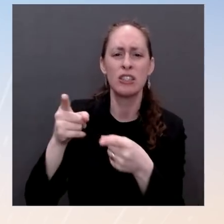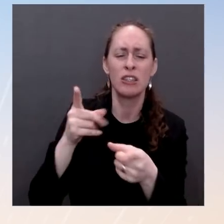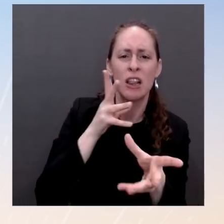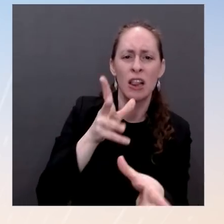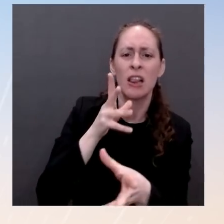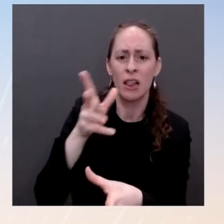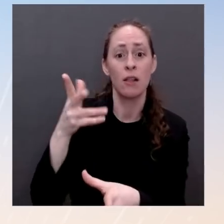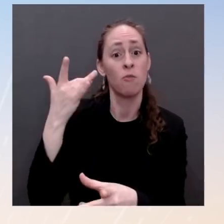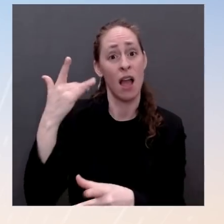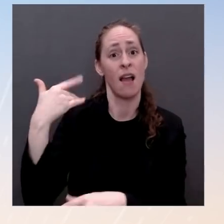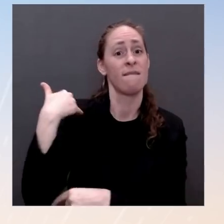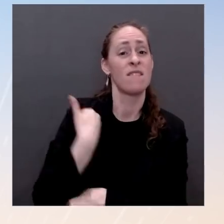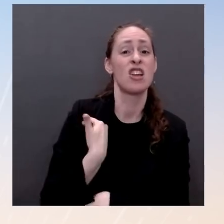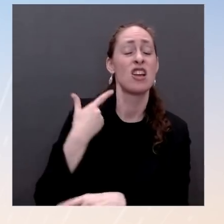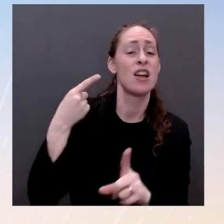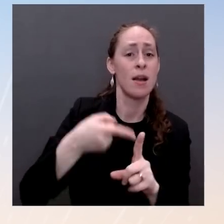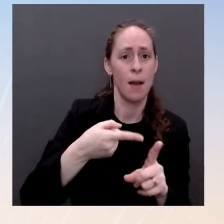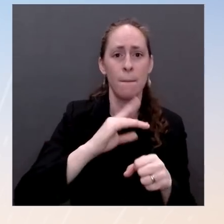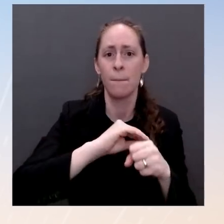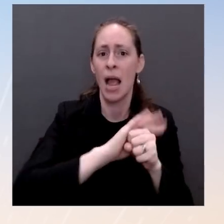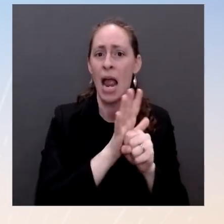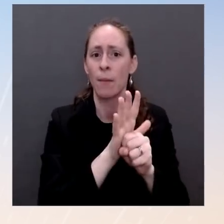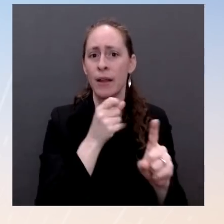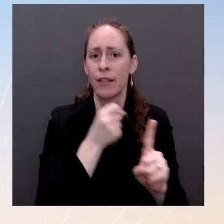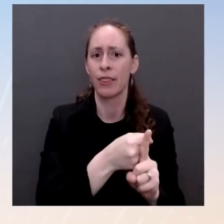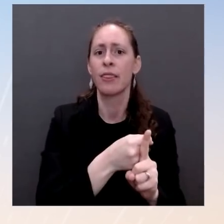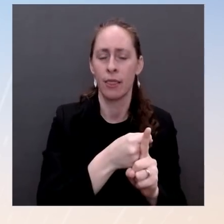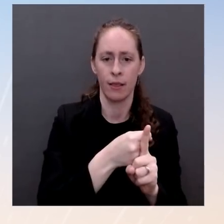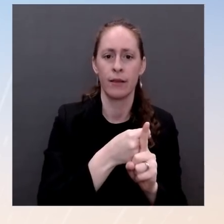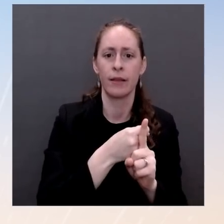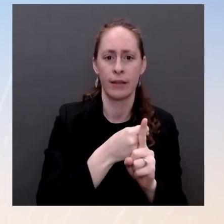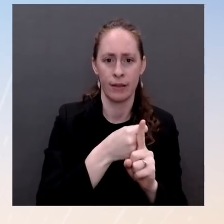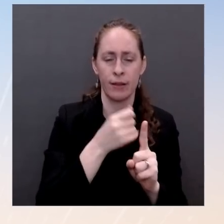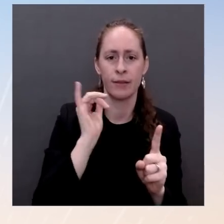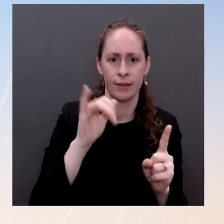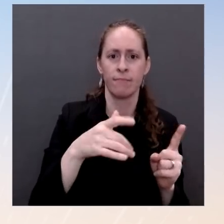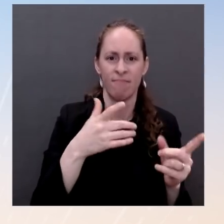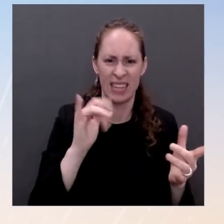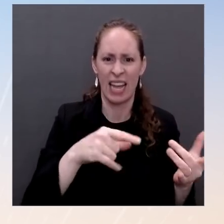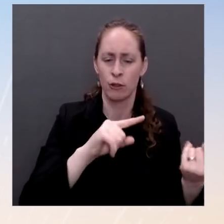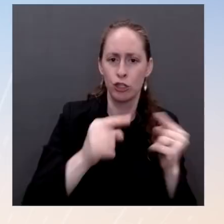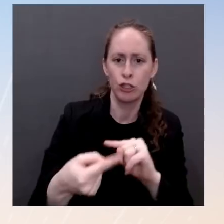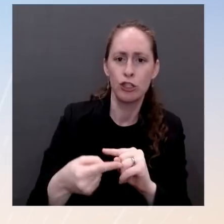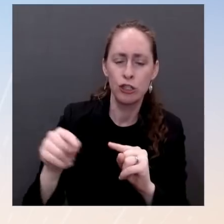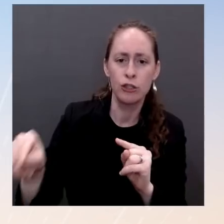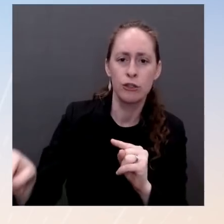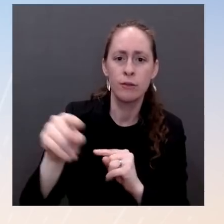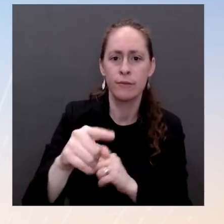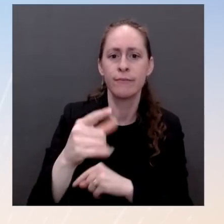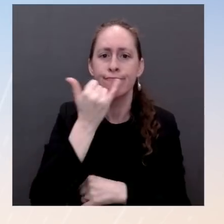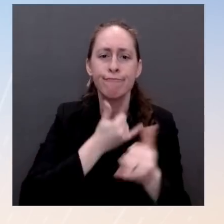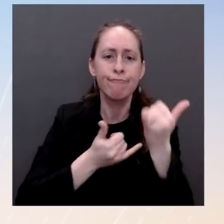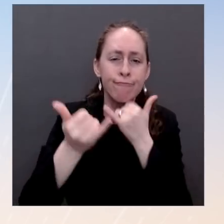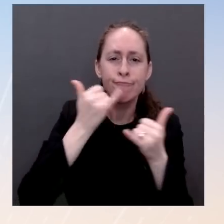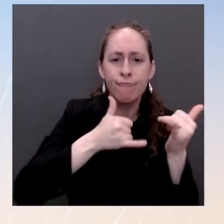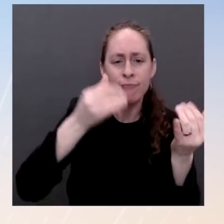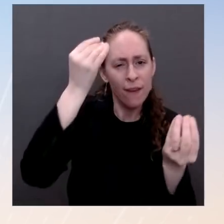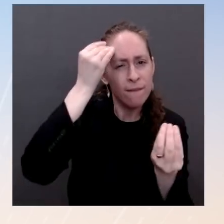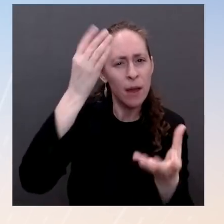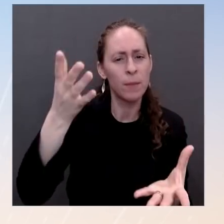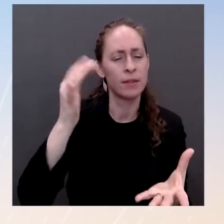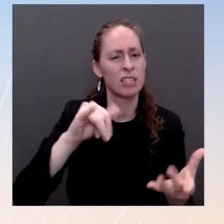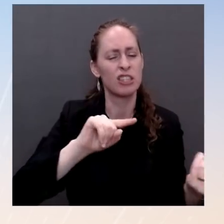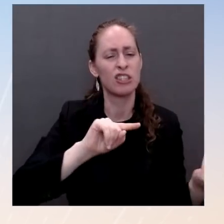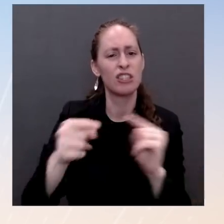So I can just reiterate for you that the president is absolutely committed to continuing to speak out, to crack down, to